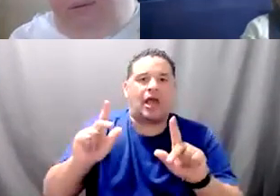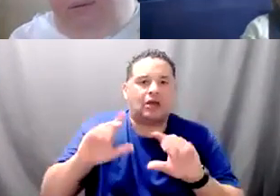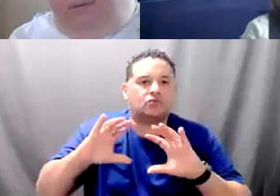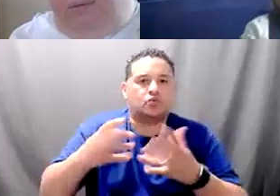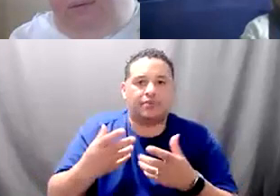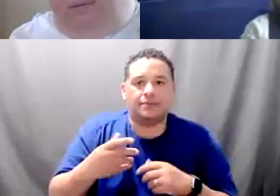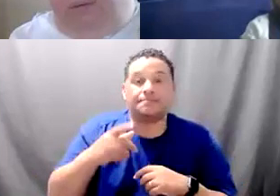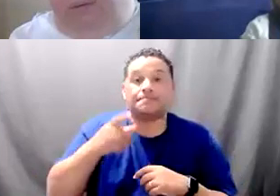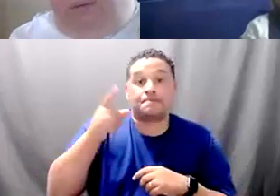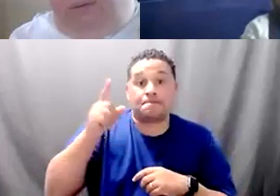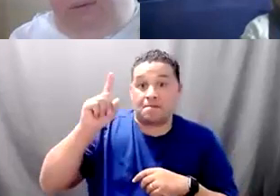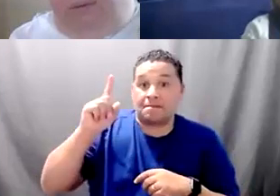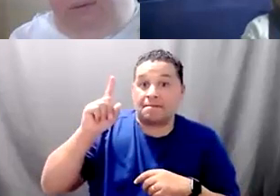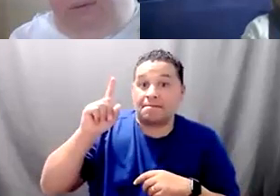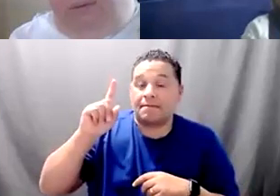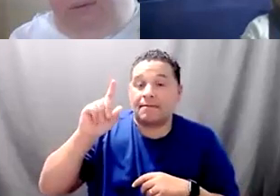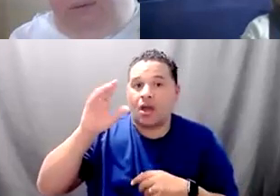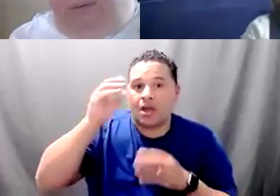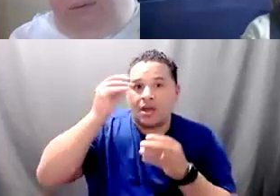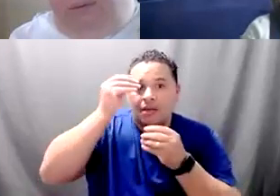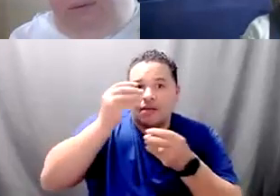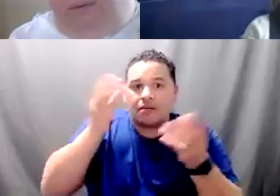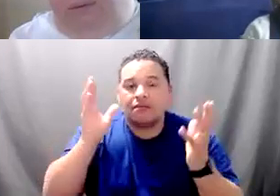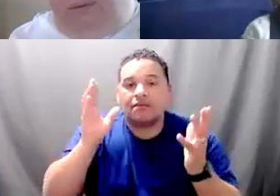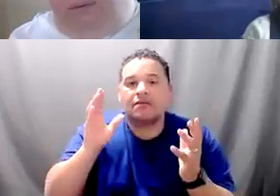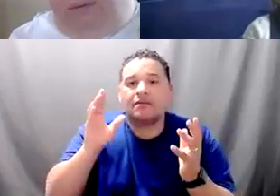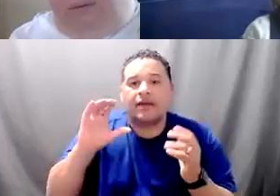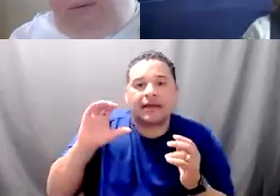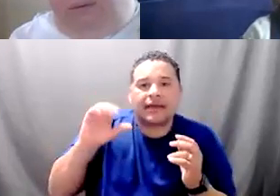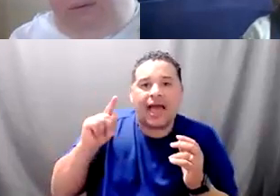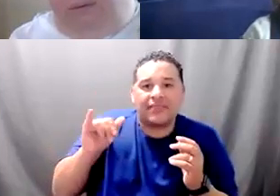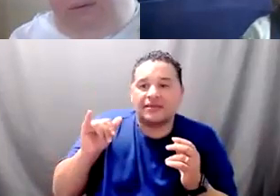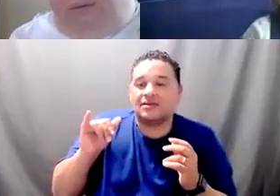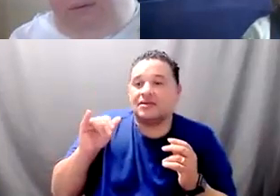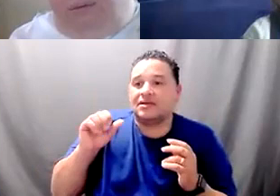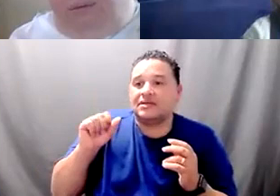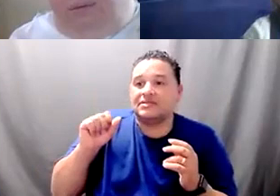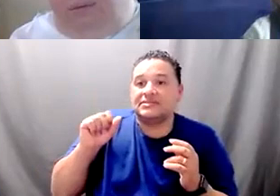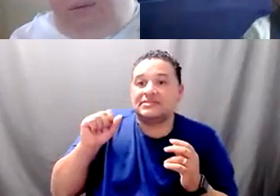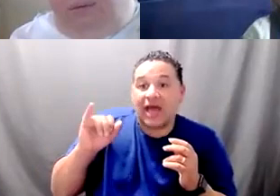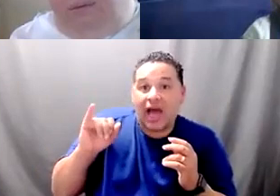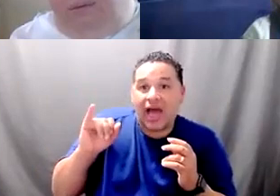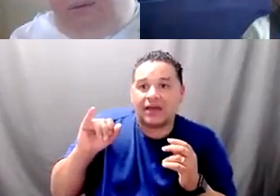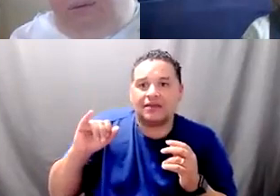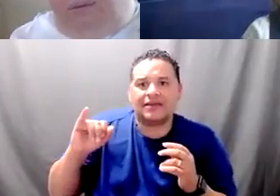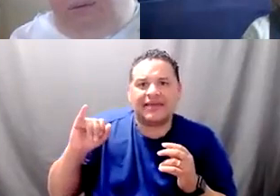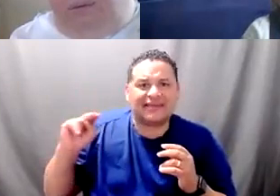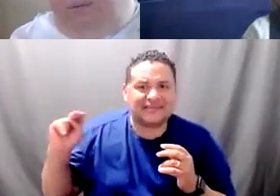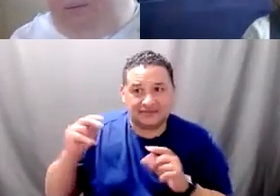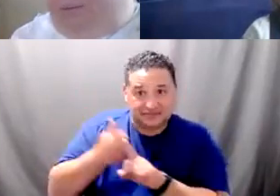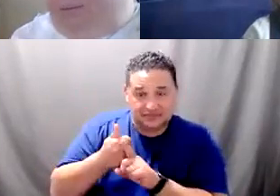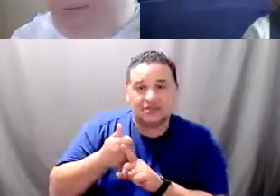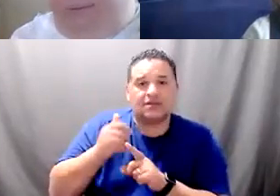actually do have, oh, I just wanted to let you know, Kathy, Cy In is an attorney from the